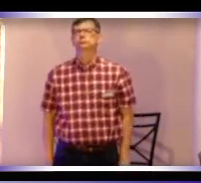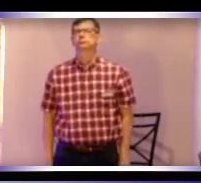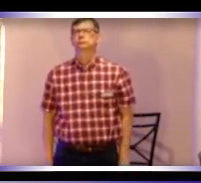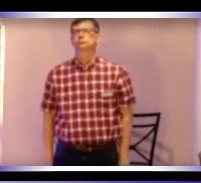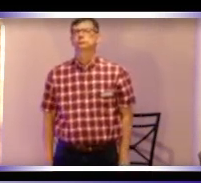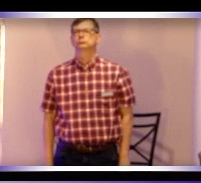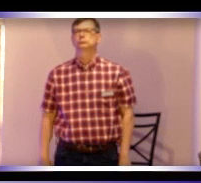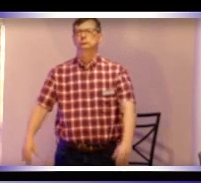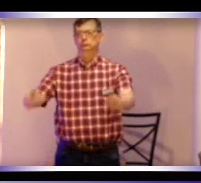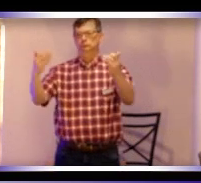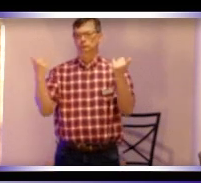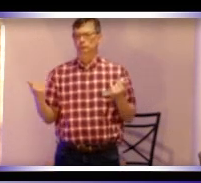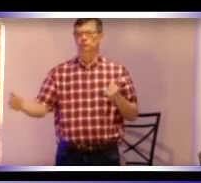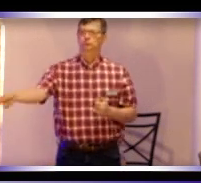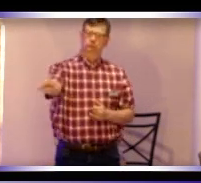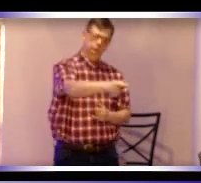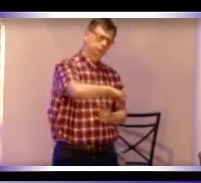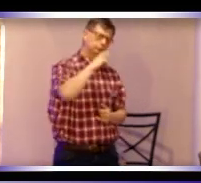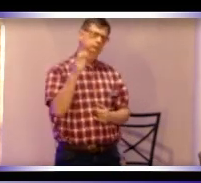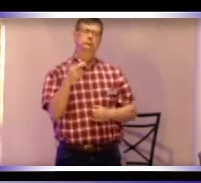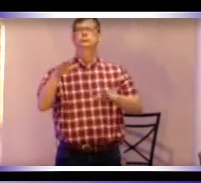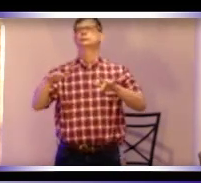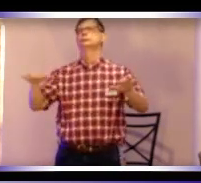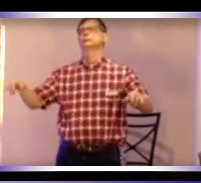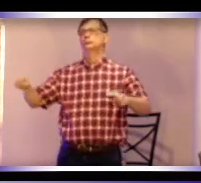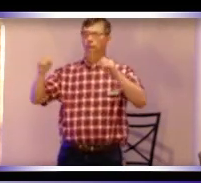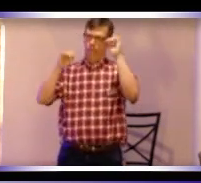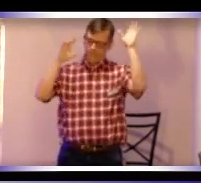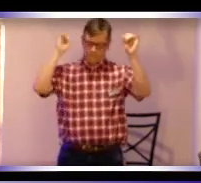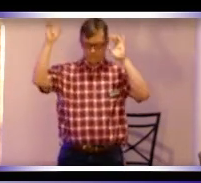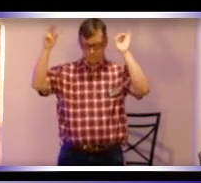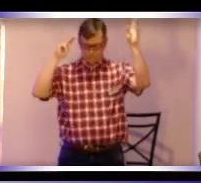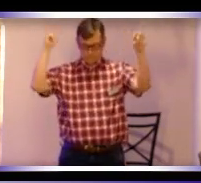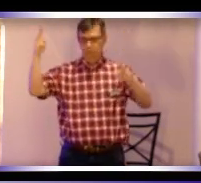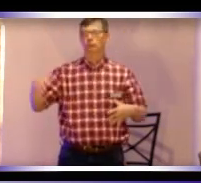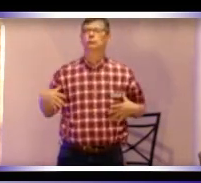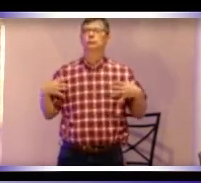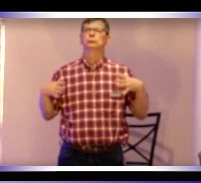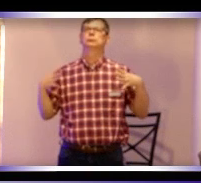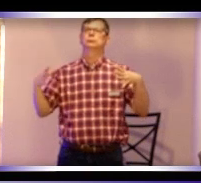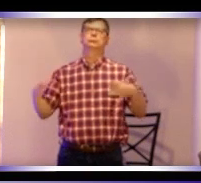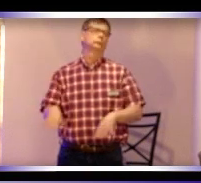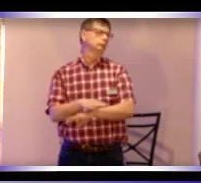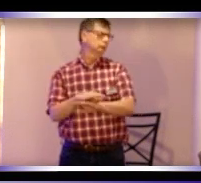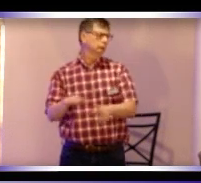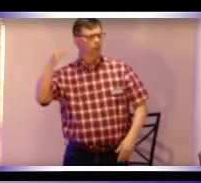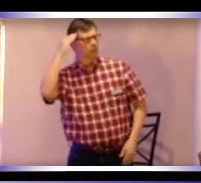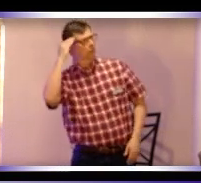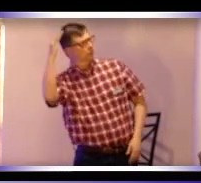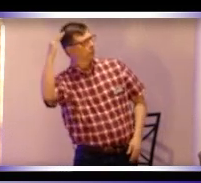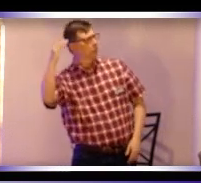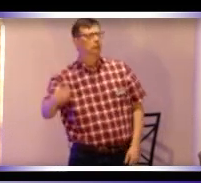What we are experiencing is one of the miracles of life that we don't even have to think about very